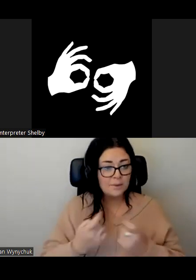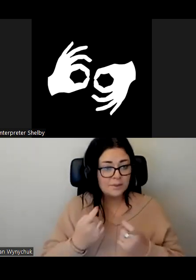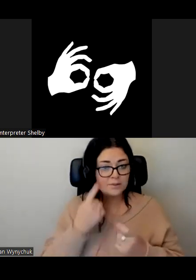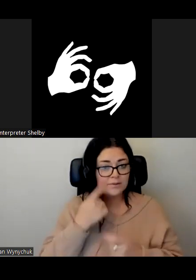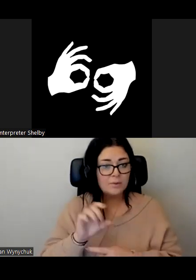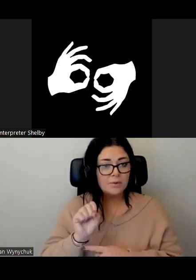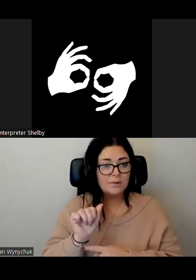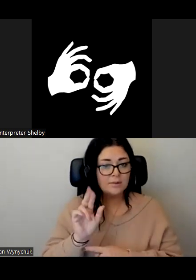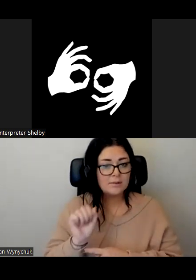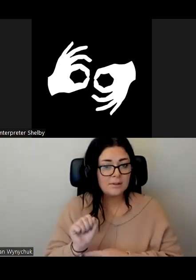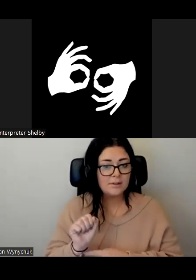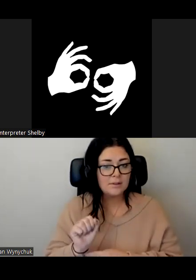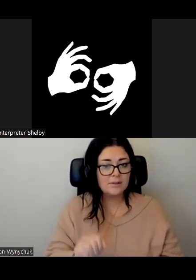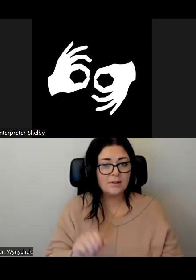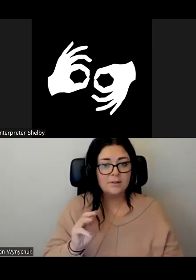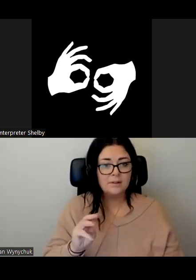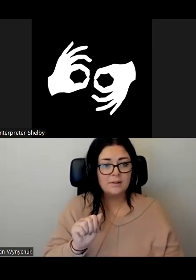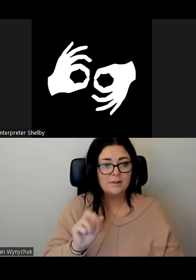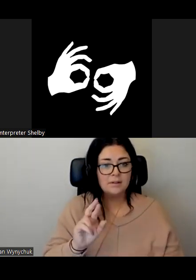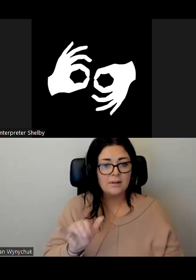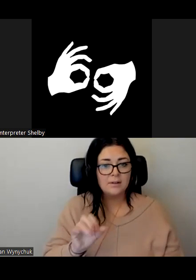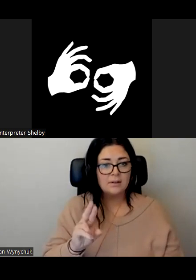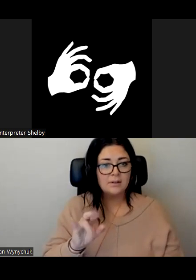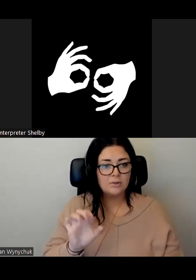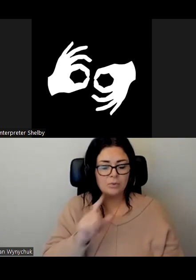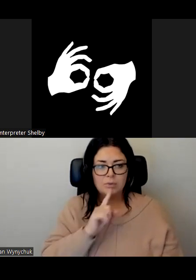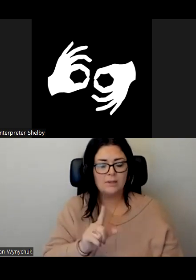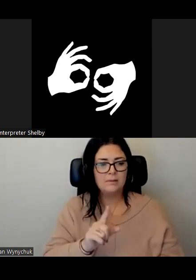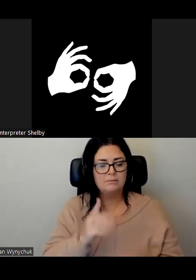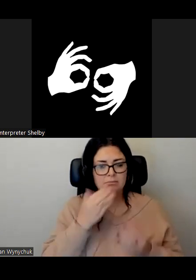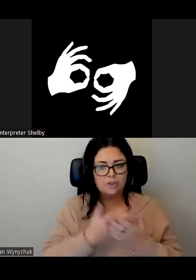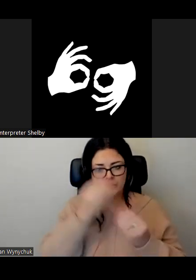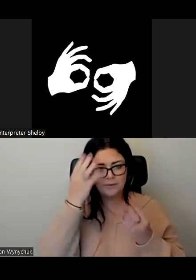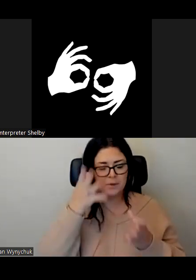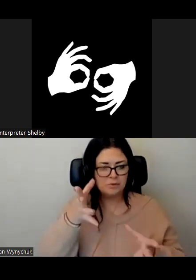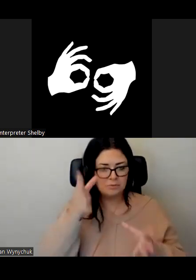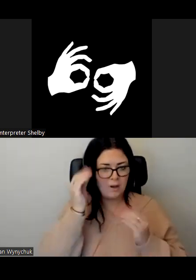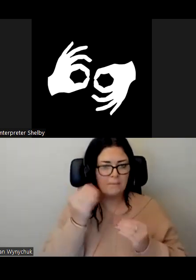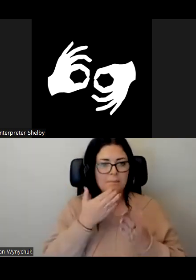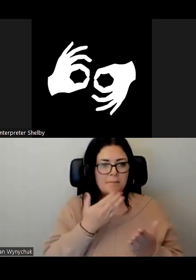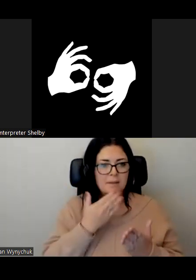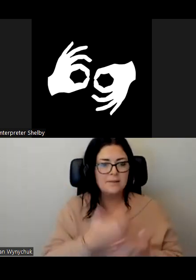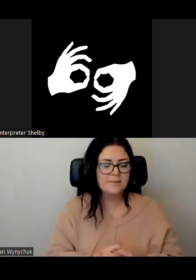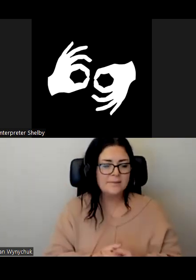Sarah? This is so informative. Thank you so much, Marjorie.